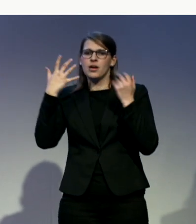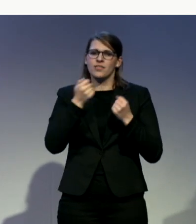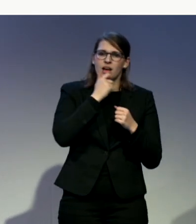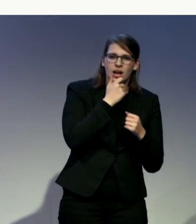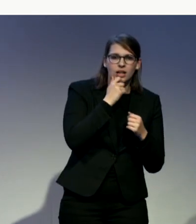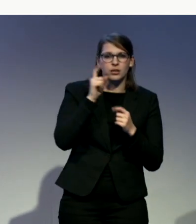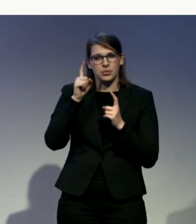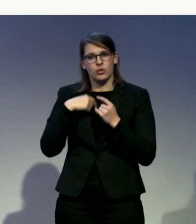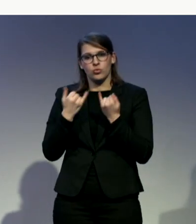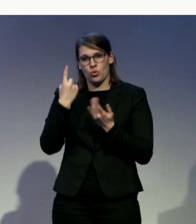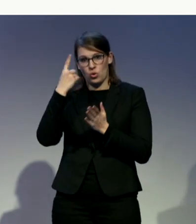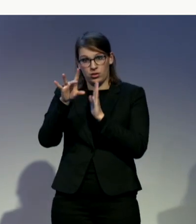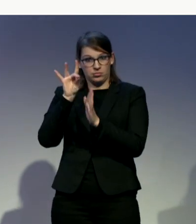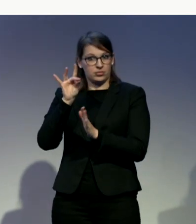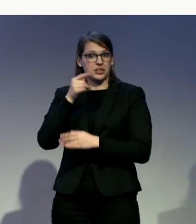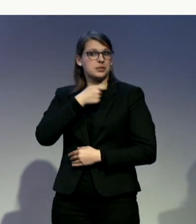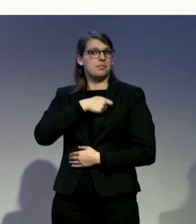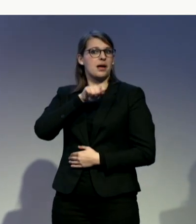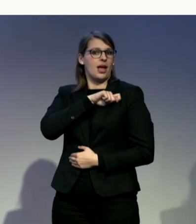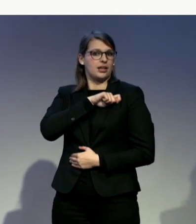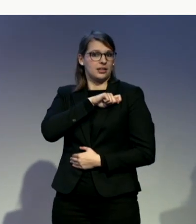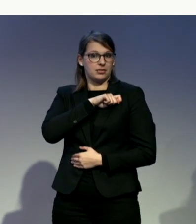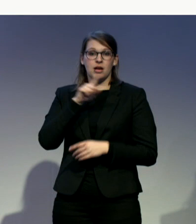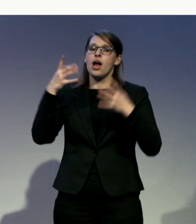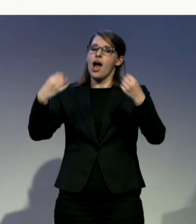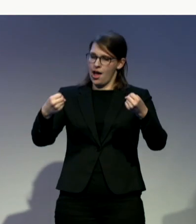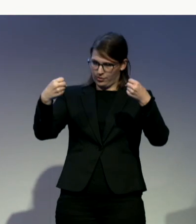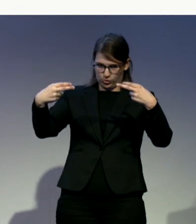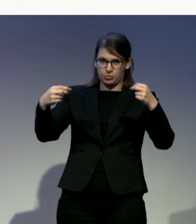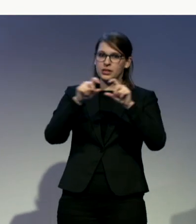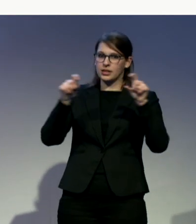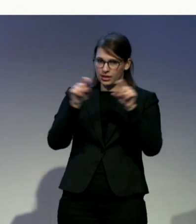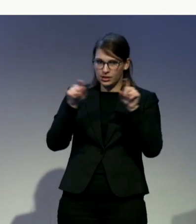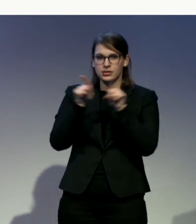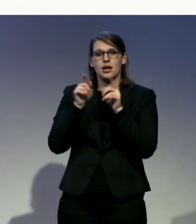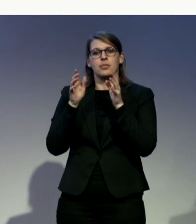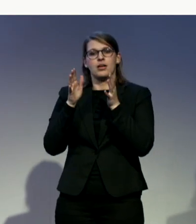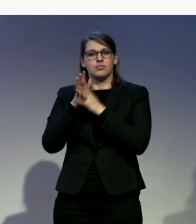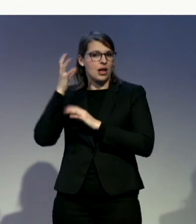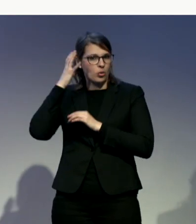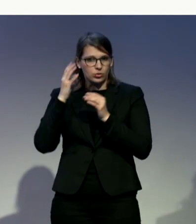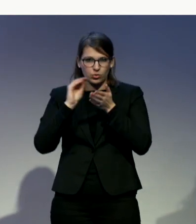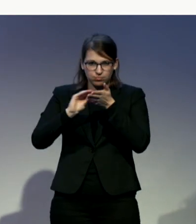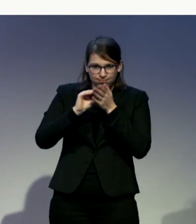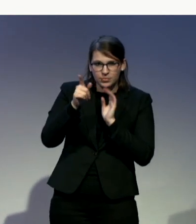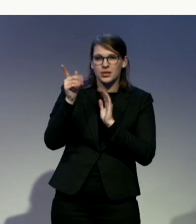description, but you will have to pay attention if you are not a Spanish speaker. Roll the trailer, please.